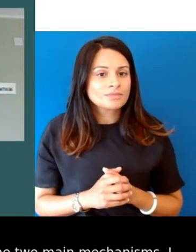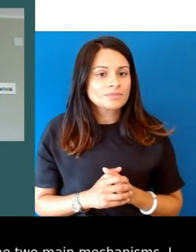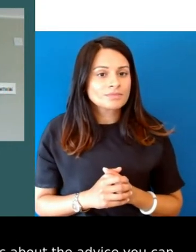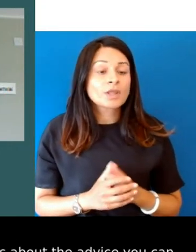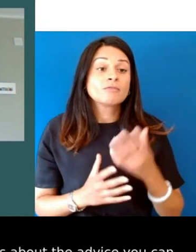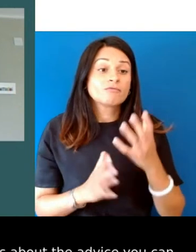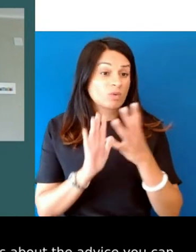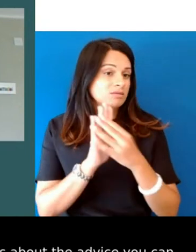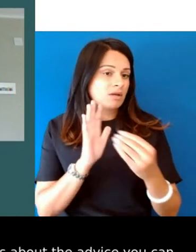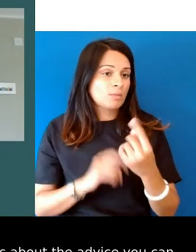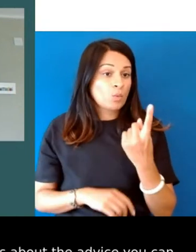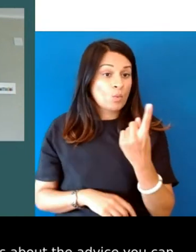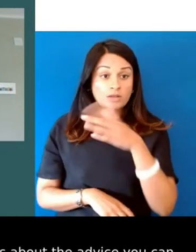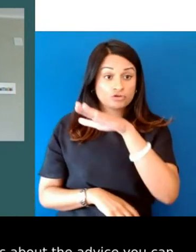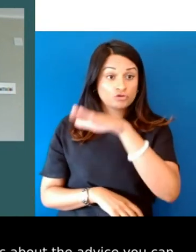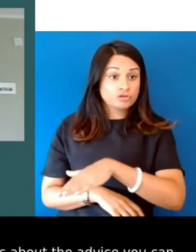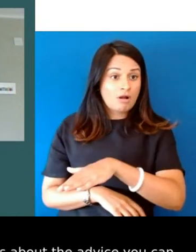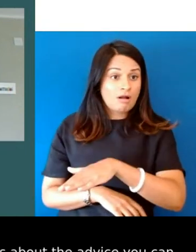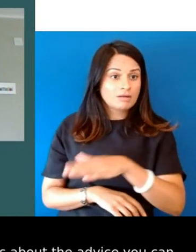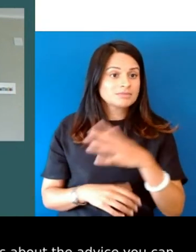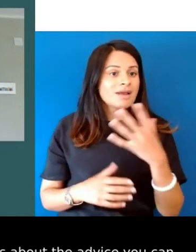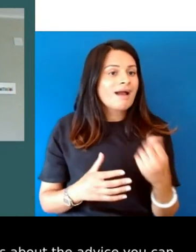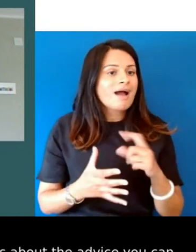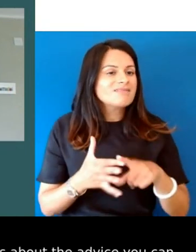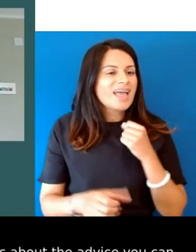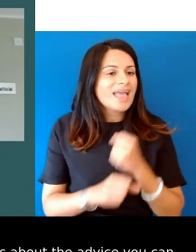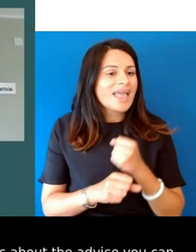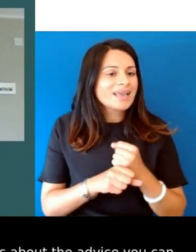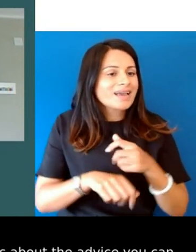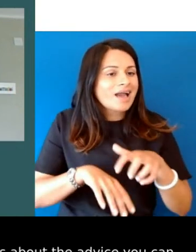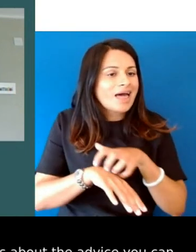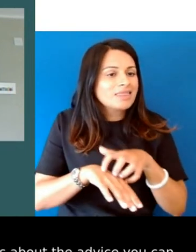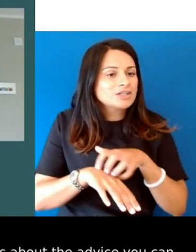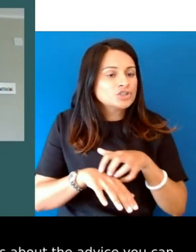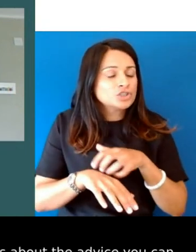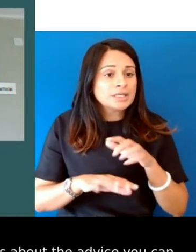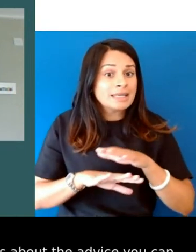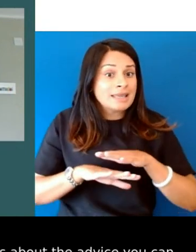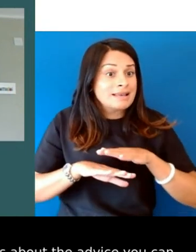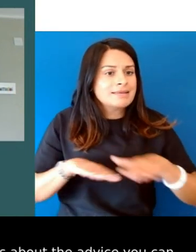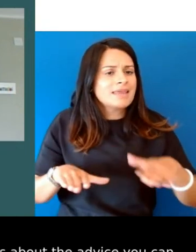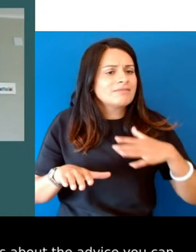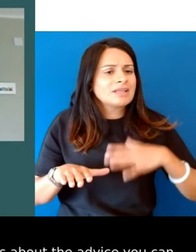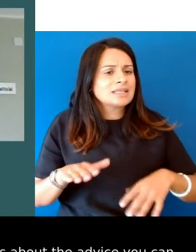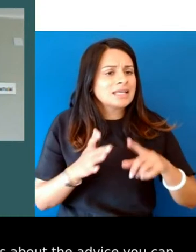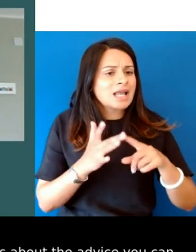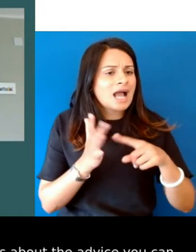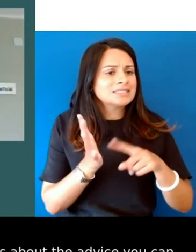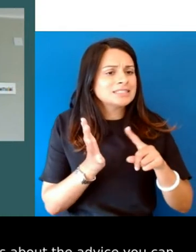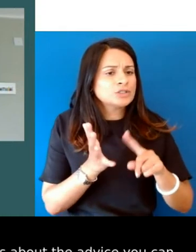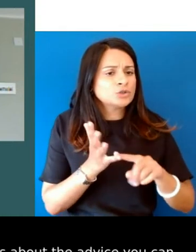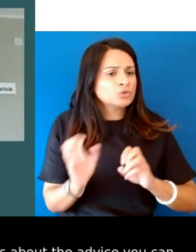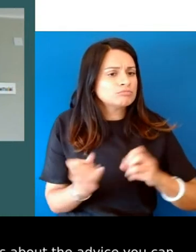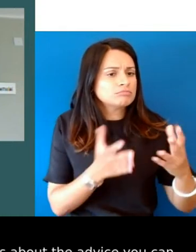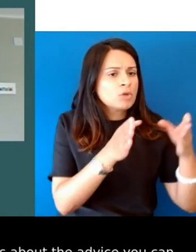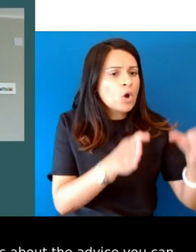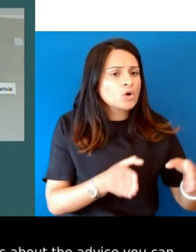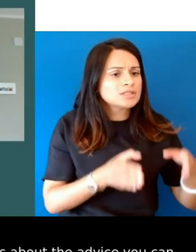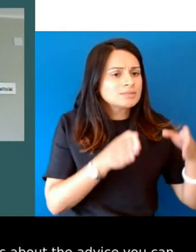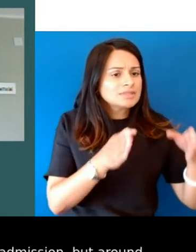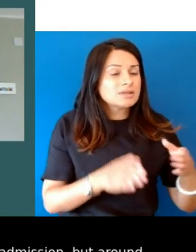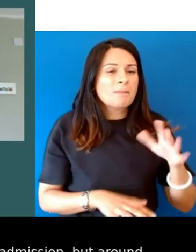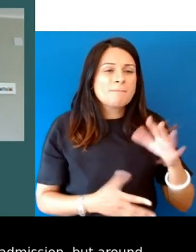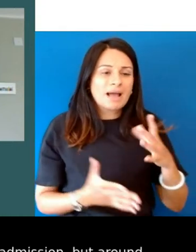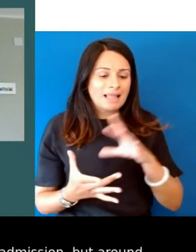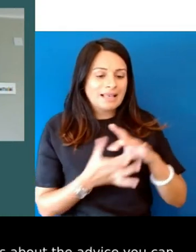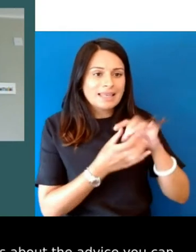with egg allergy not a severe one never needed an icu admission but around parental anxiety with regards to the